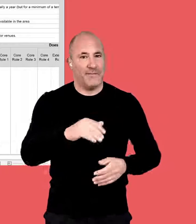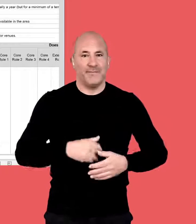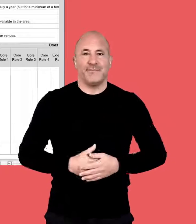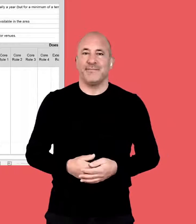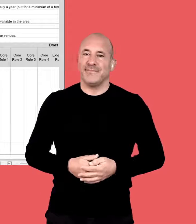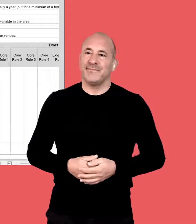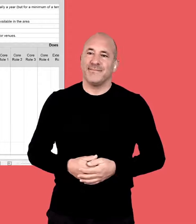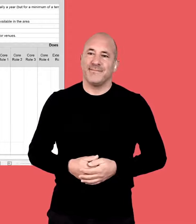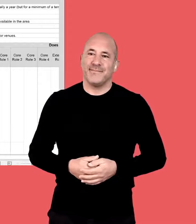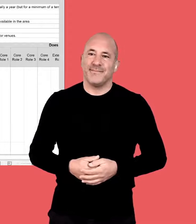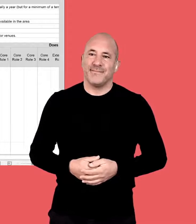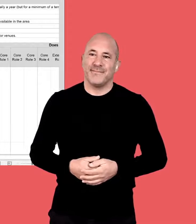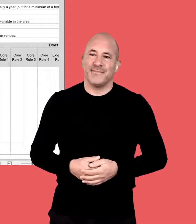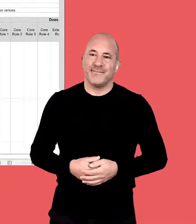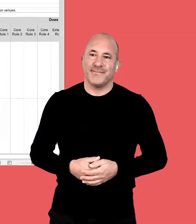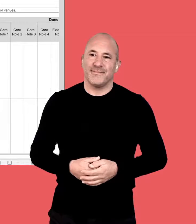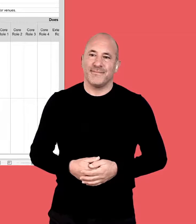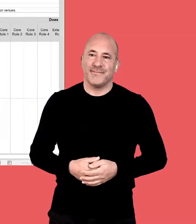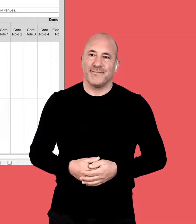save the entry.